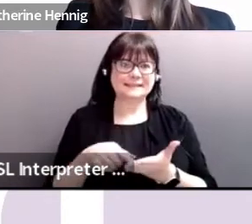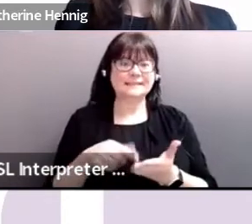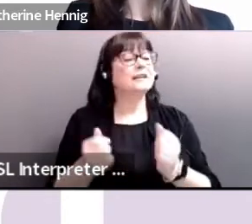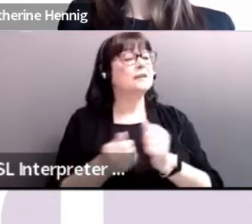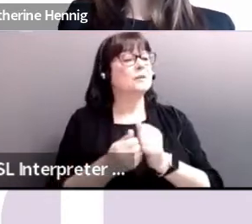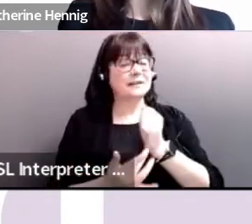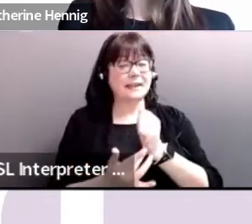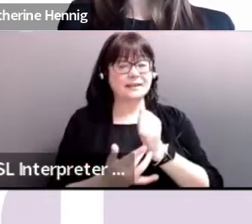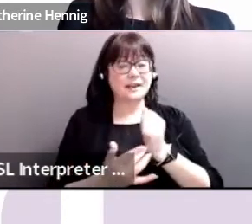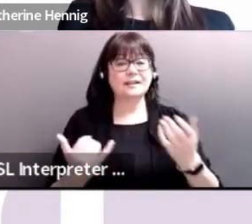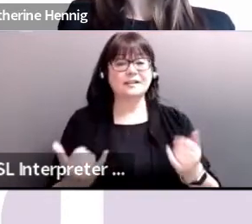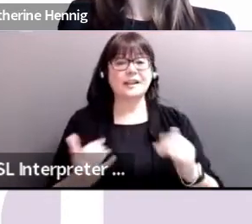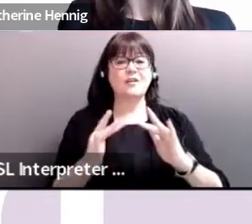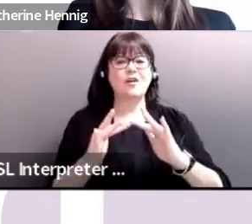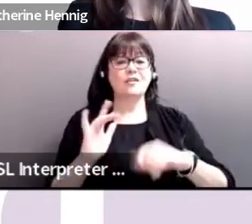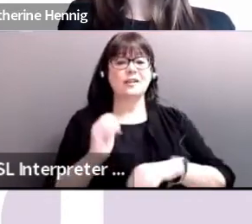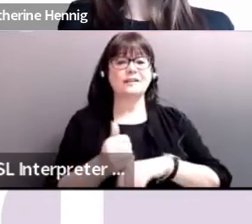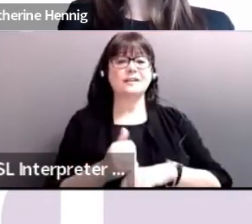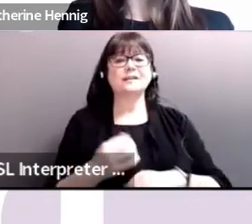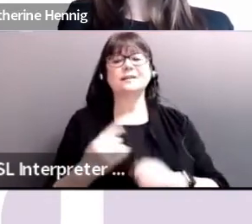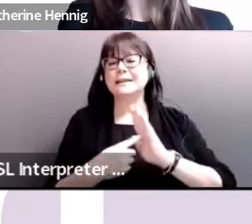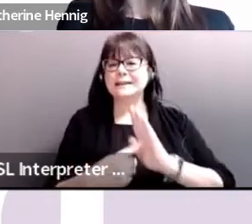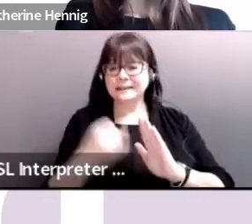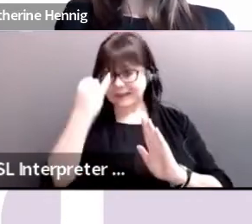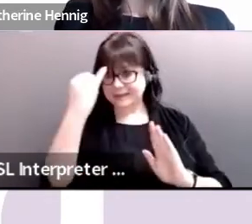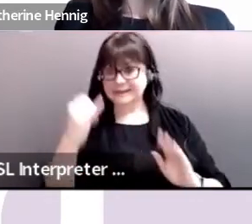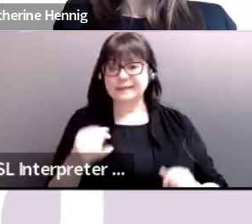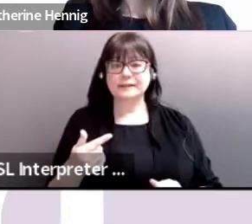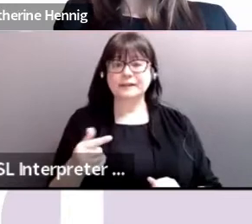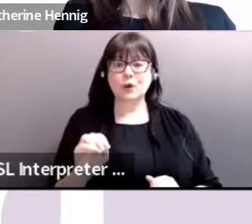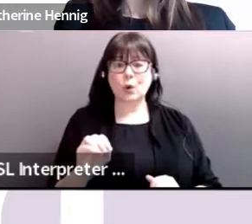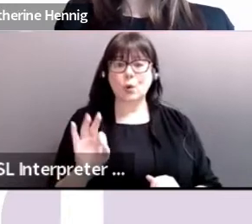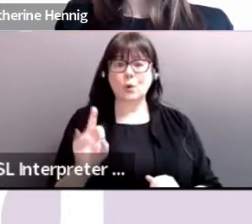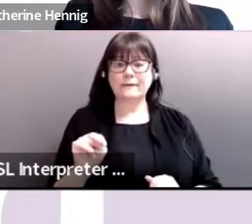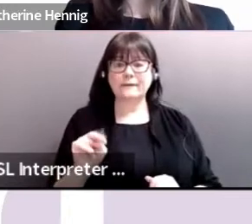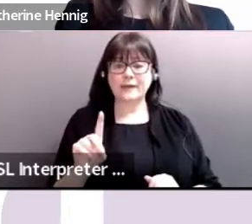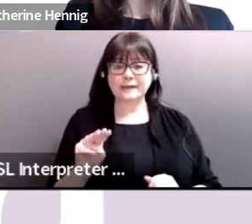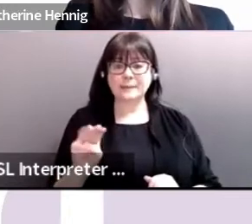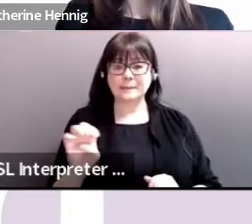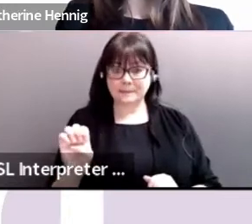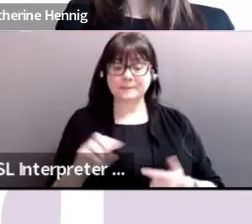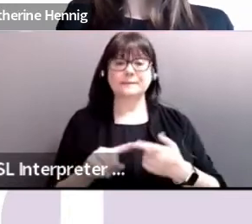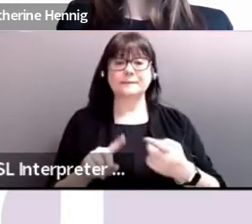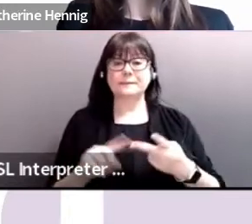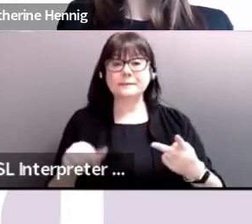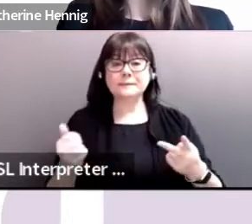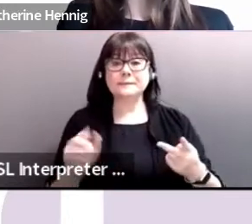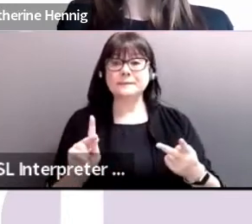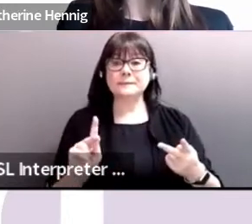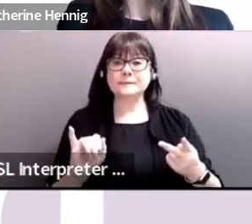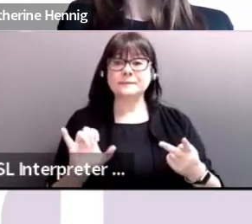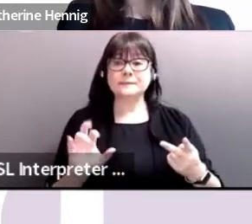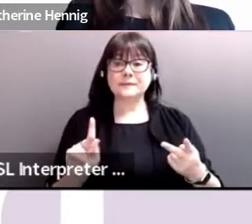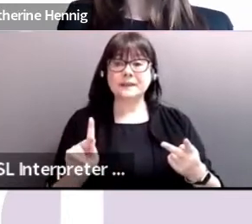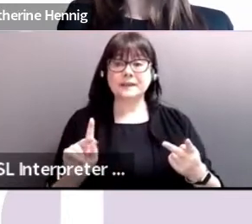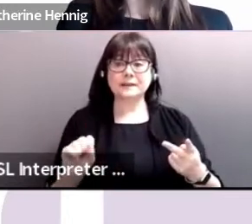typically done through the internet. Think of GoFundMe or Kickstarter. These are great ways in that it can be a quick way to get cash with little to no